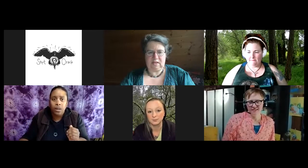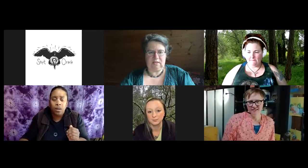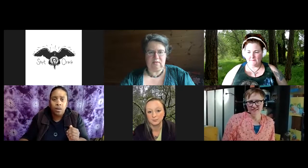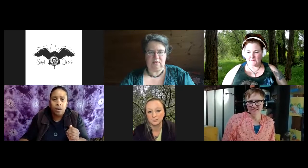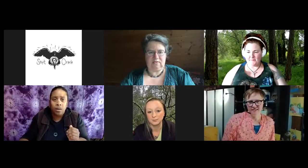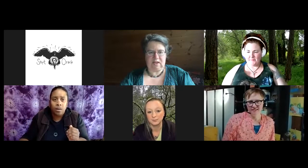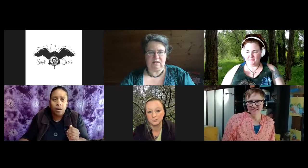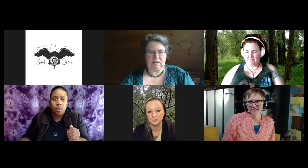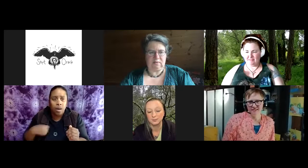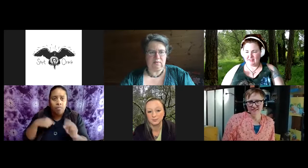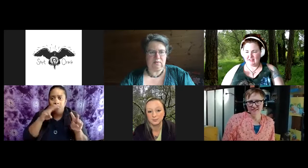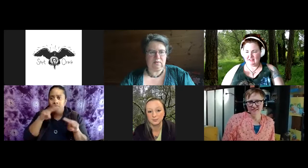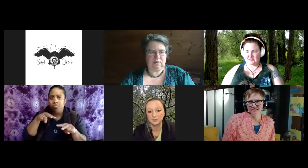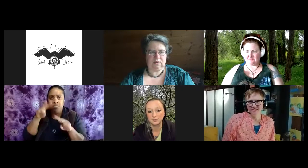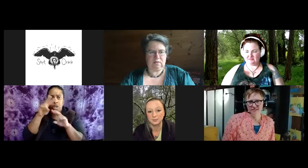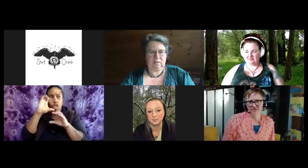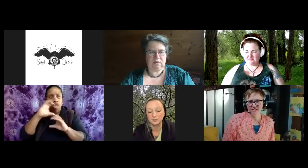I'm looking through to find you.